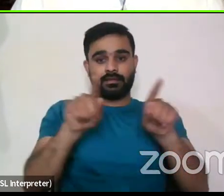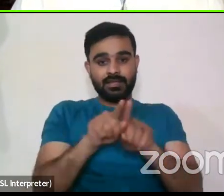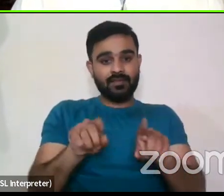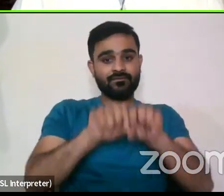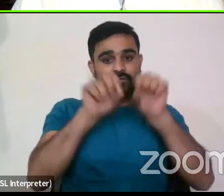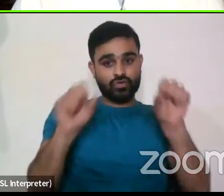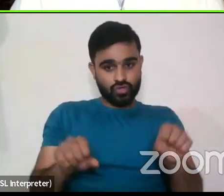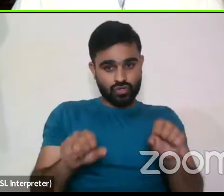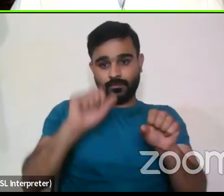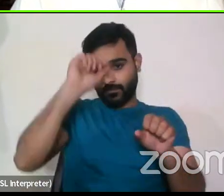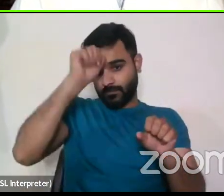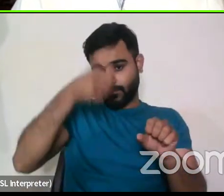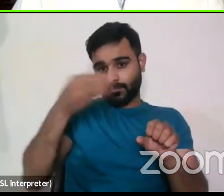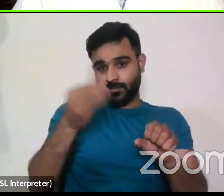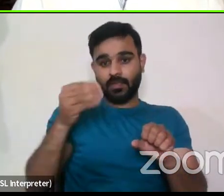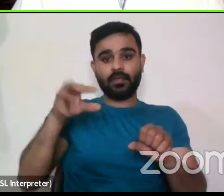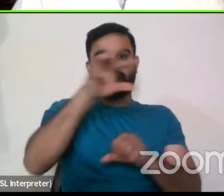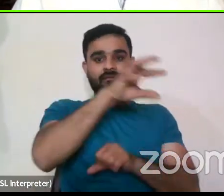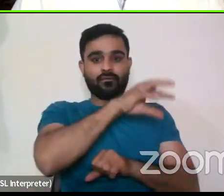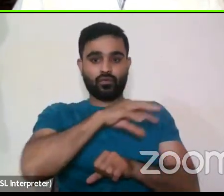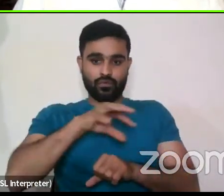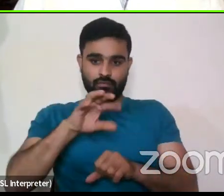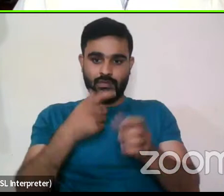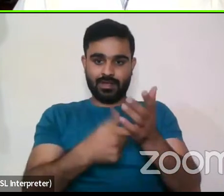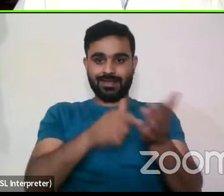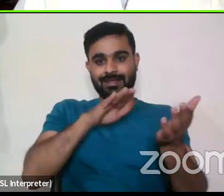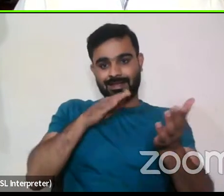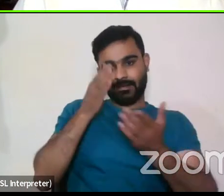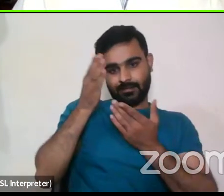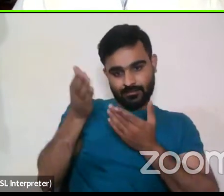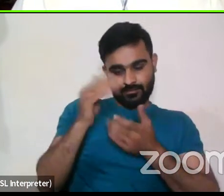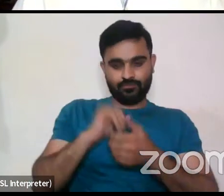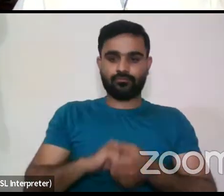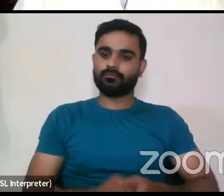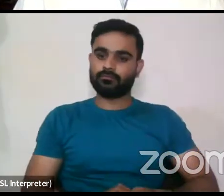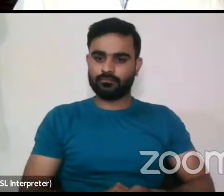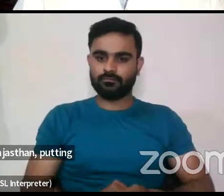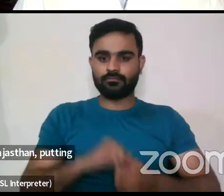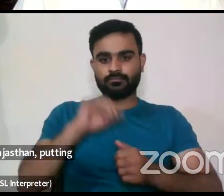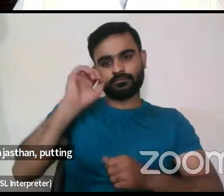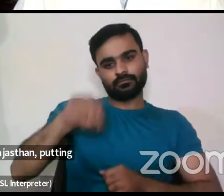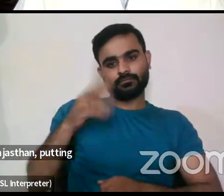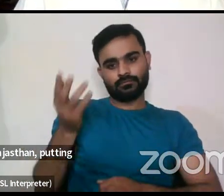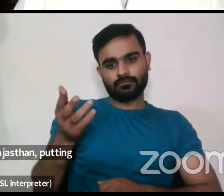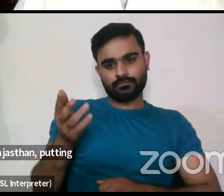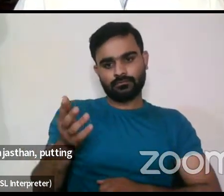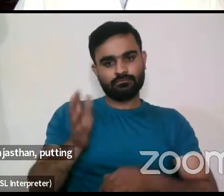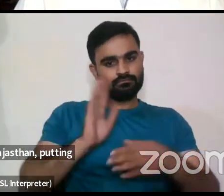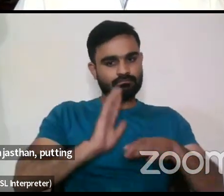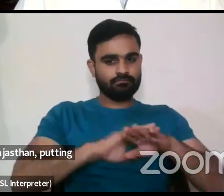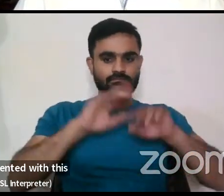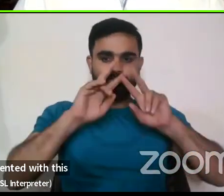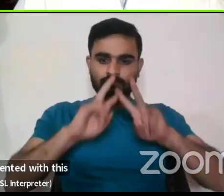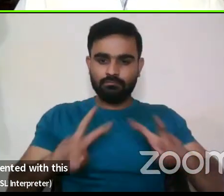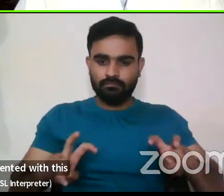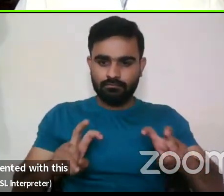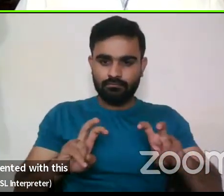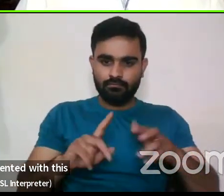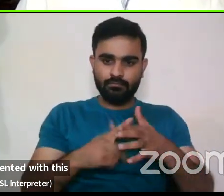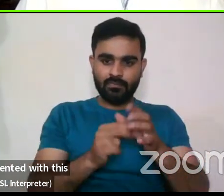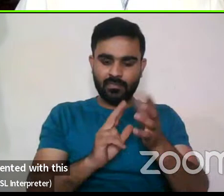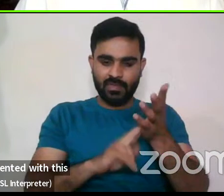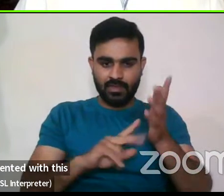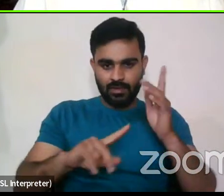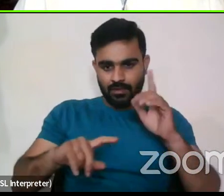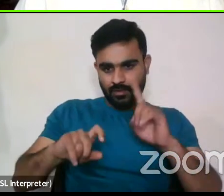but India, some states in India, let's say Rajasthan, for instance, right, has also experimented with this so-called Jan